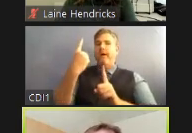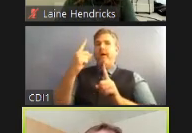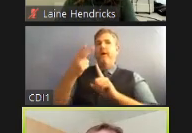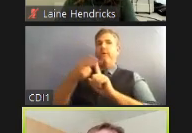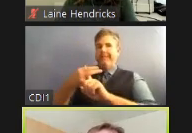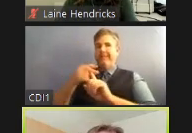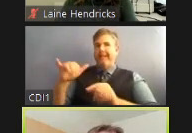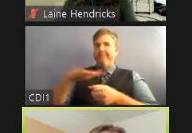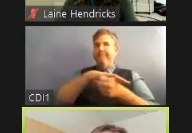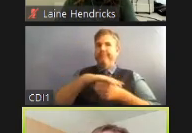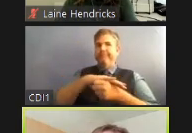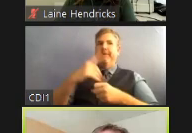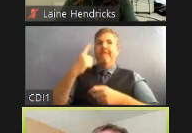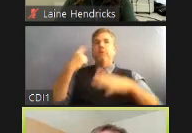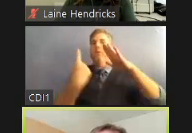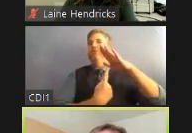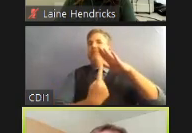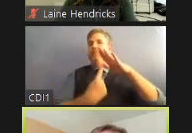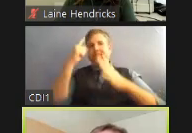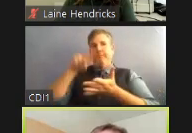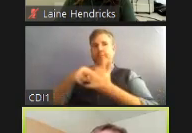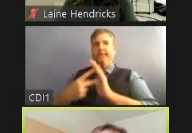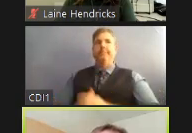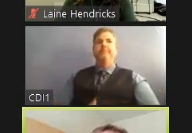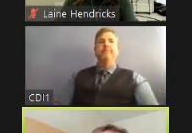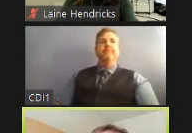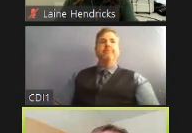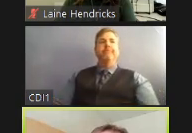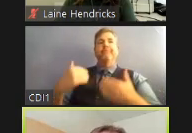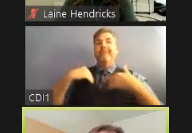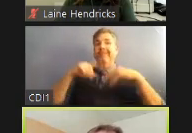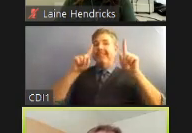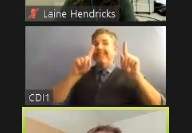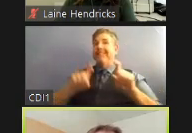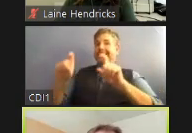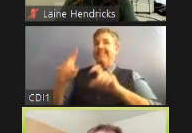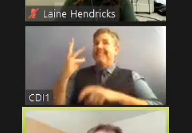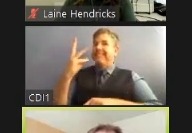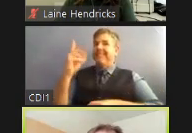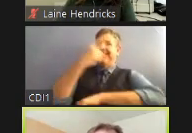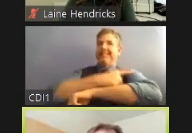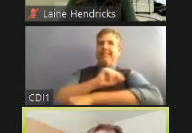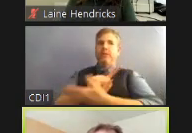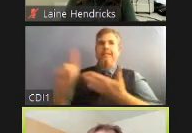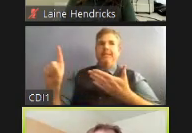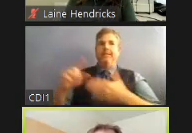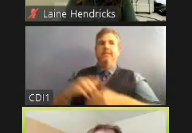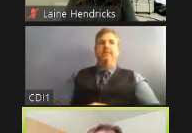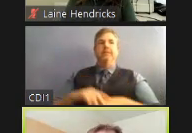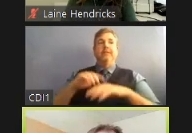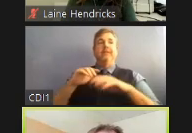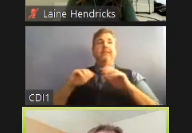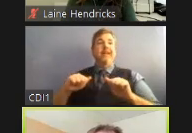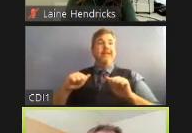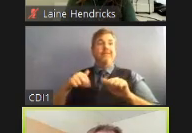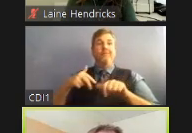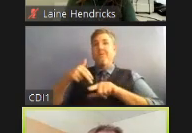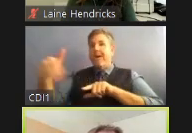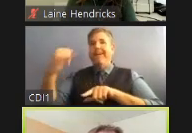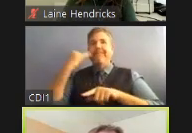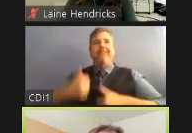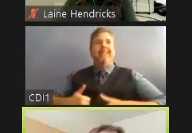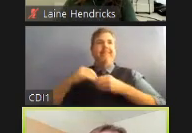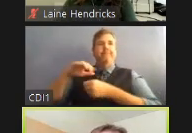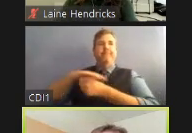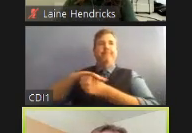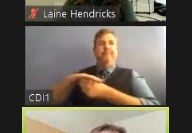testing 6 days per week in walking distance for anyone in the Canal. Marin Community Clinics has been a valuable partner. They